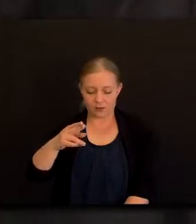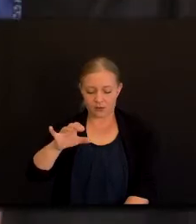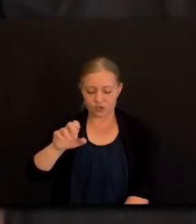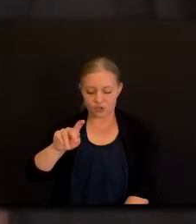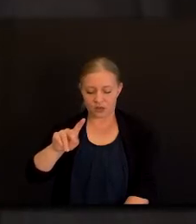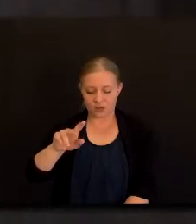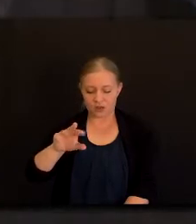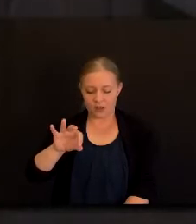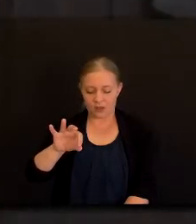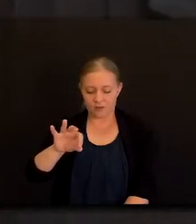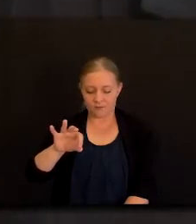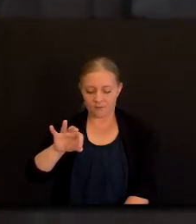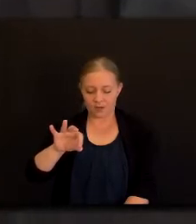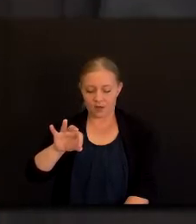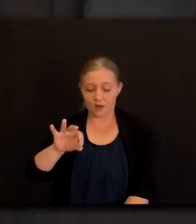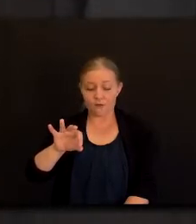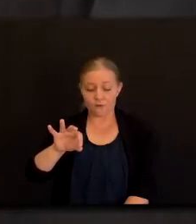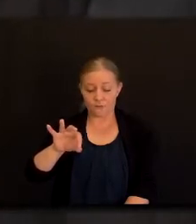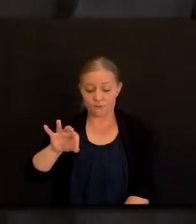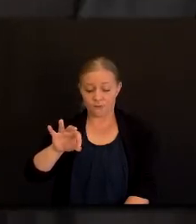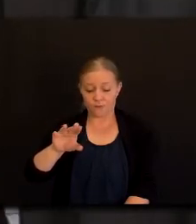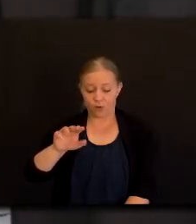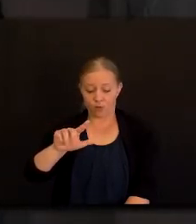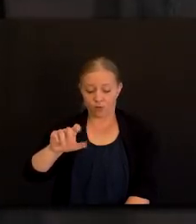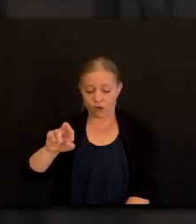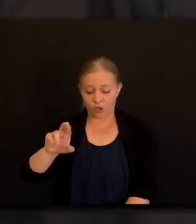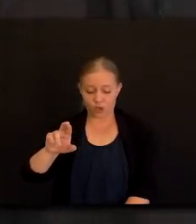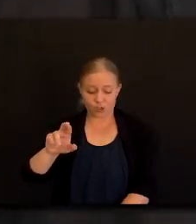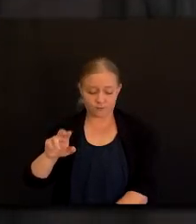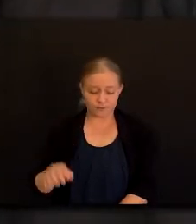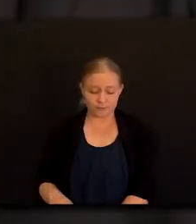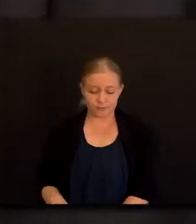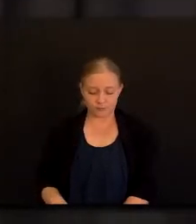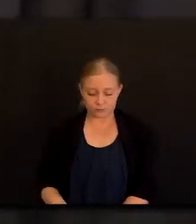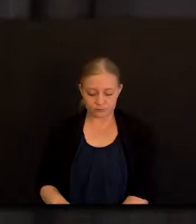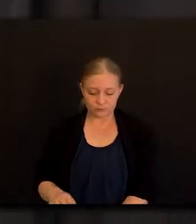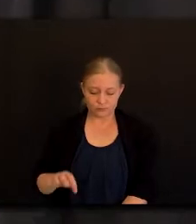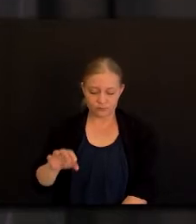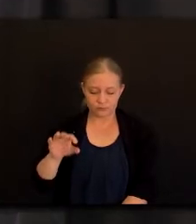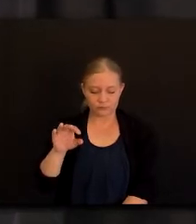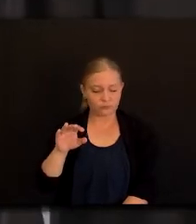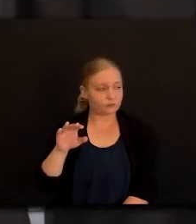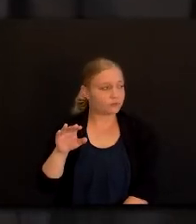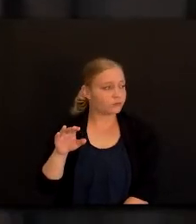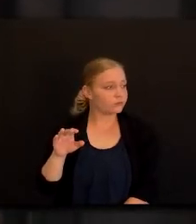Jack F. Fuller. Yeah, Jack.